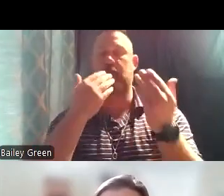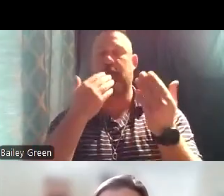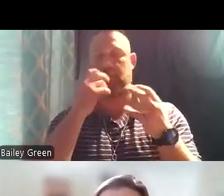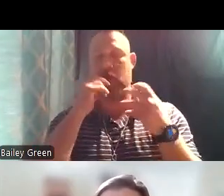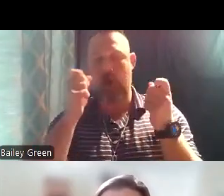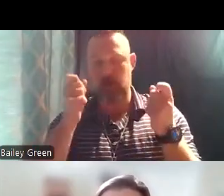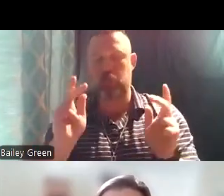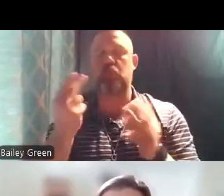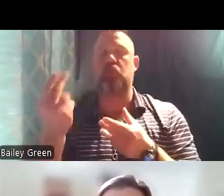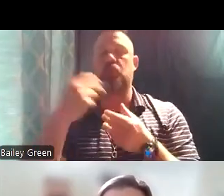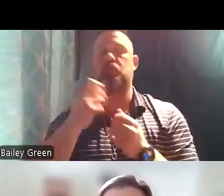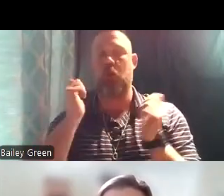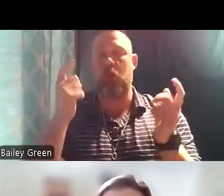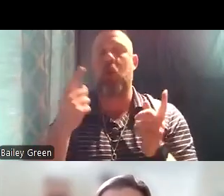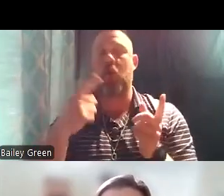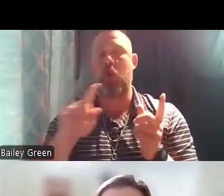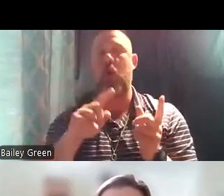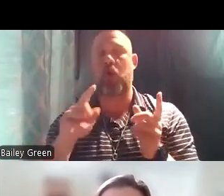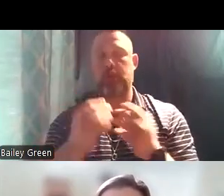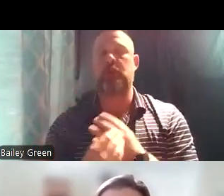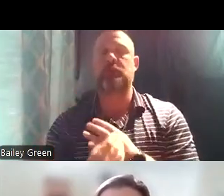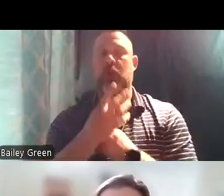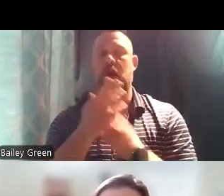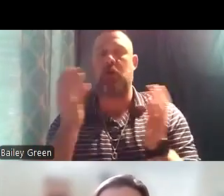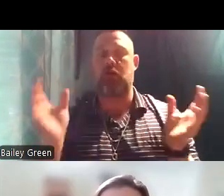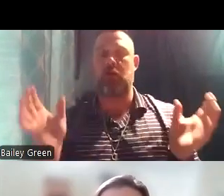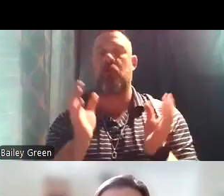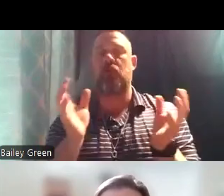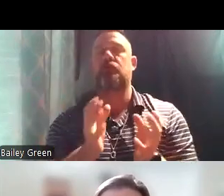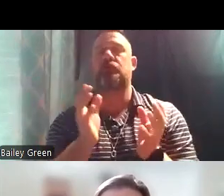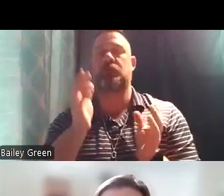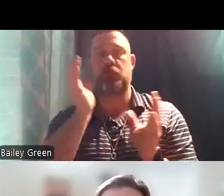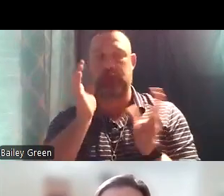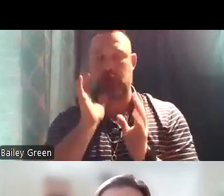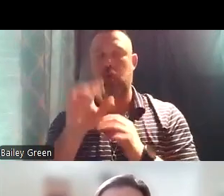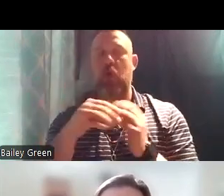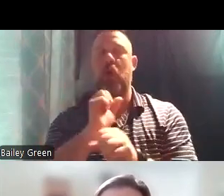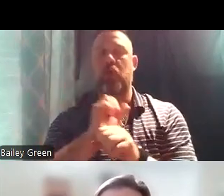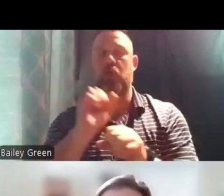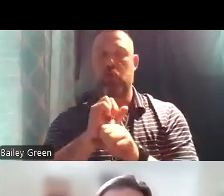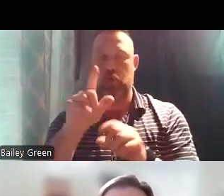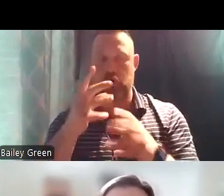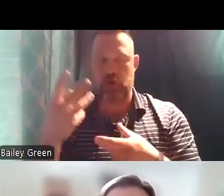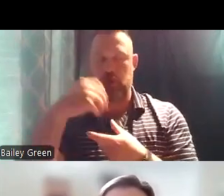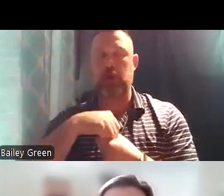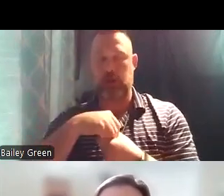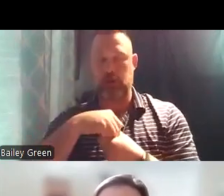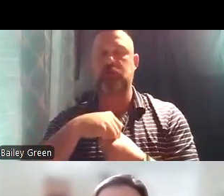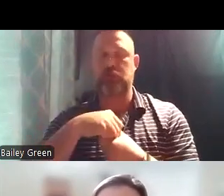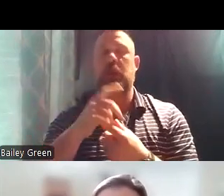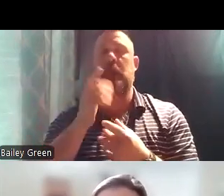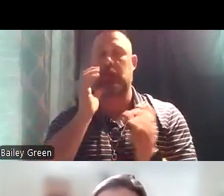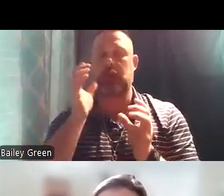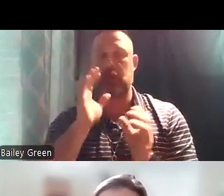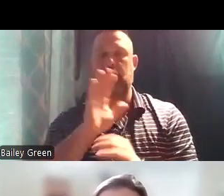opportunity to join all of you today. It's been inspiring and encouraging to hear all the work that you're engaged in and to hear from